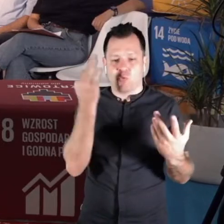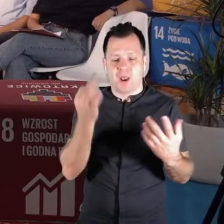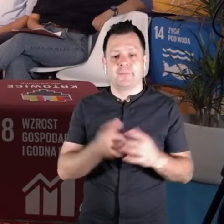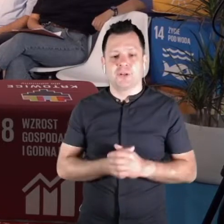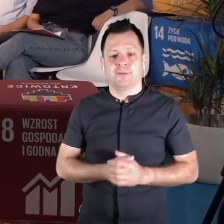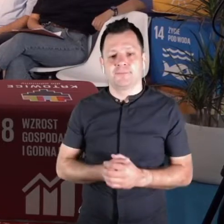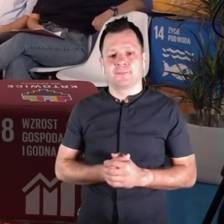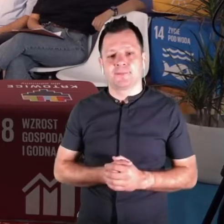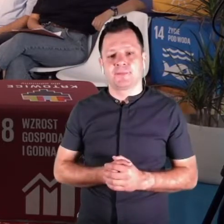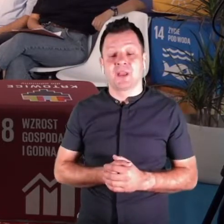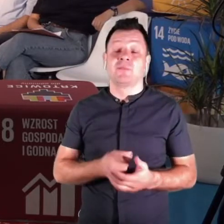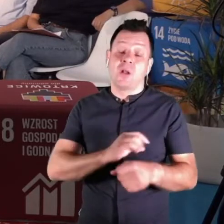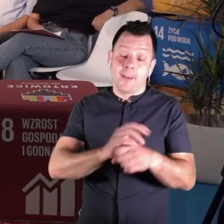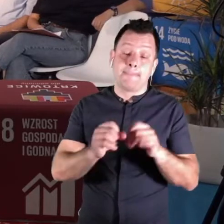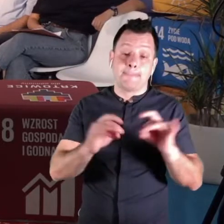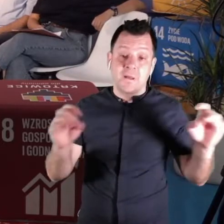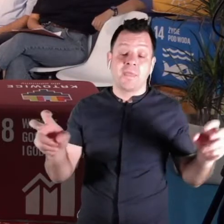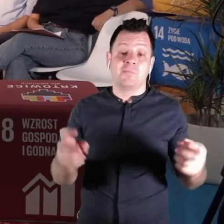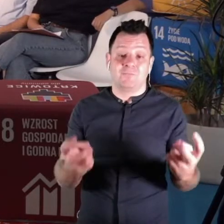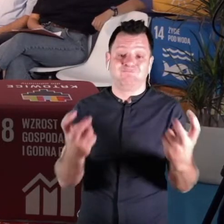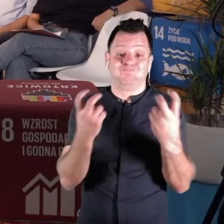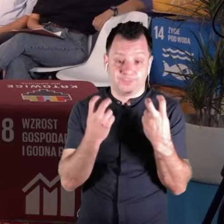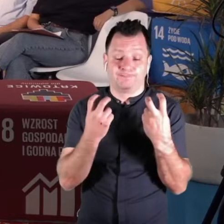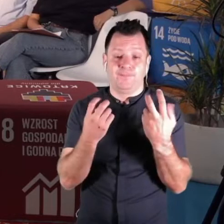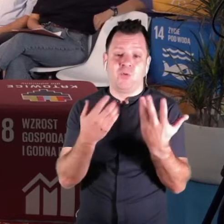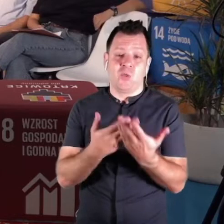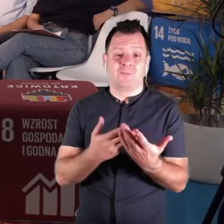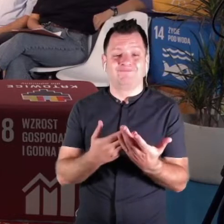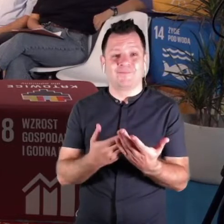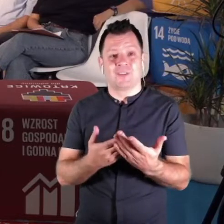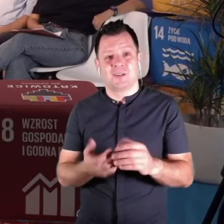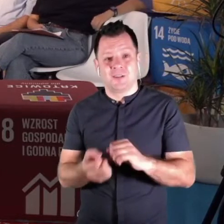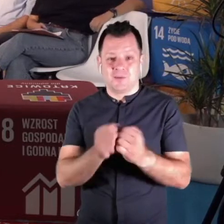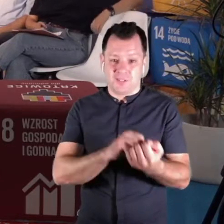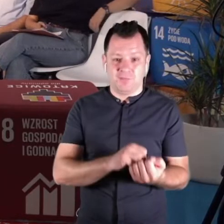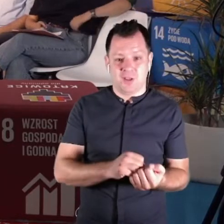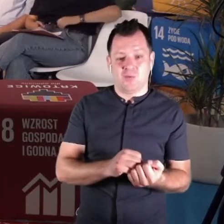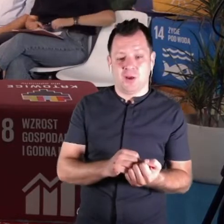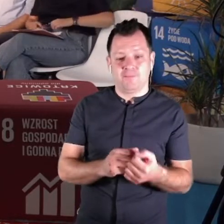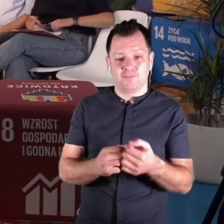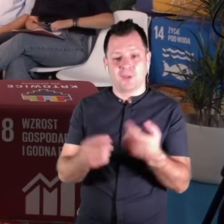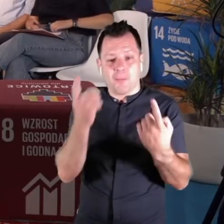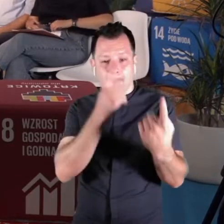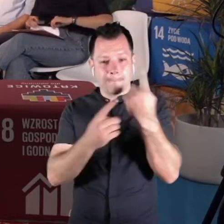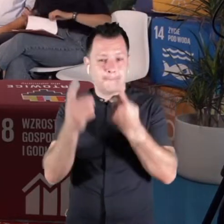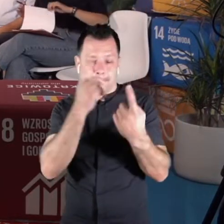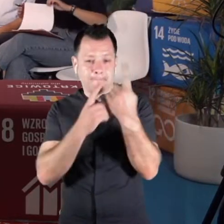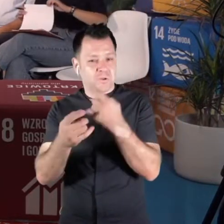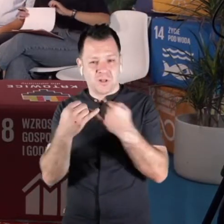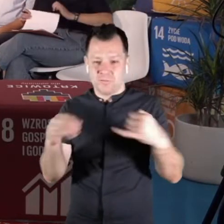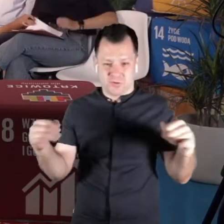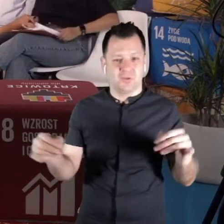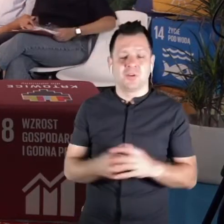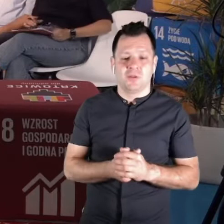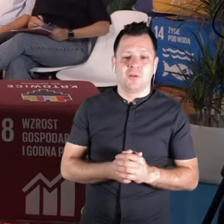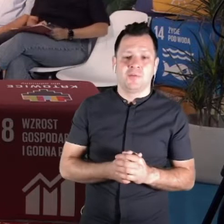deal with this, how to engage those different actors from the city to get their voices